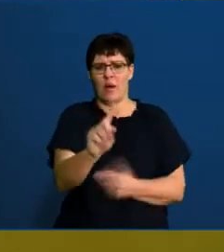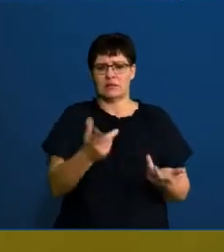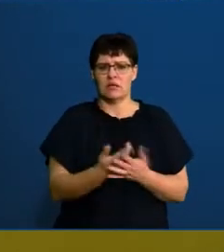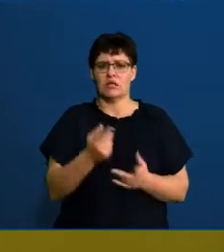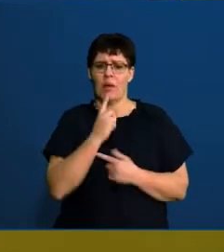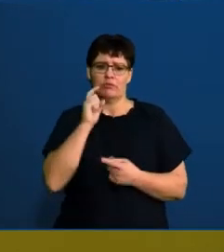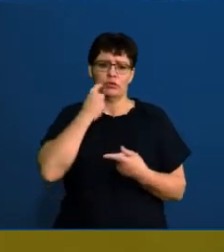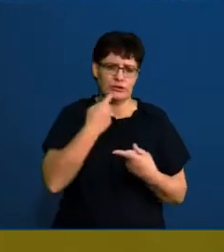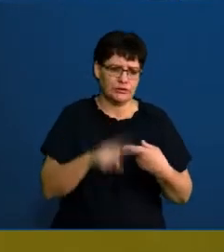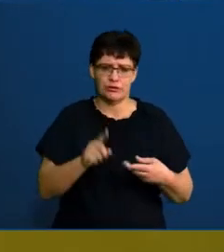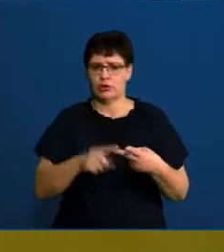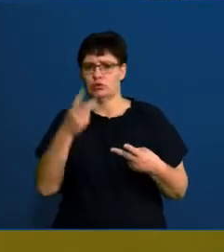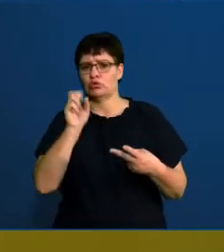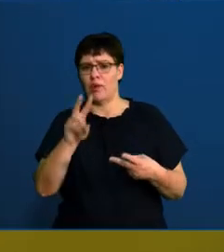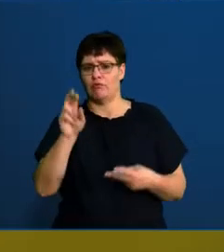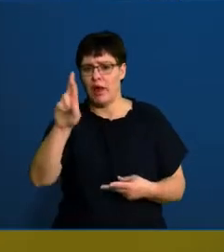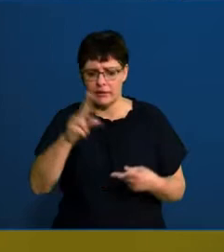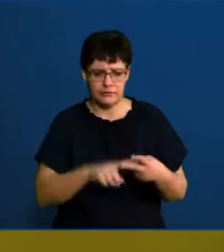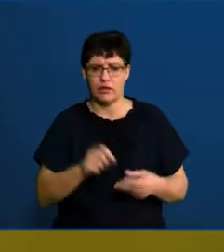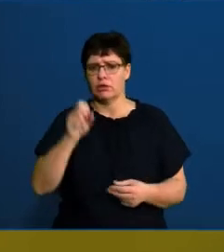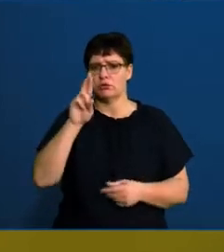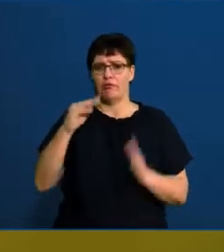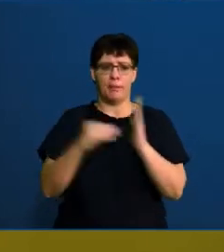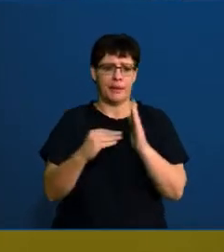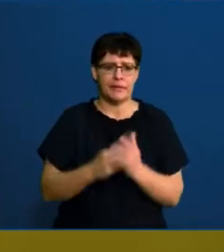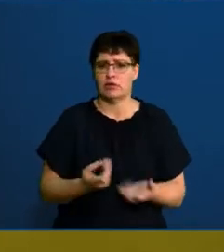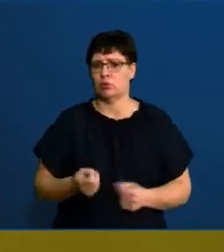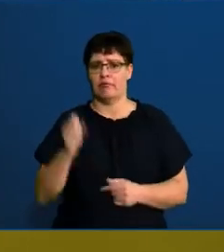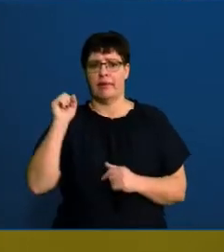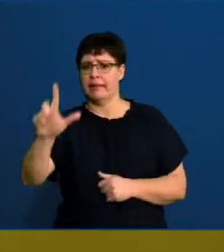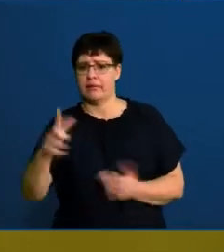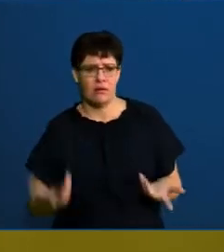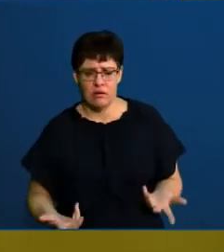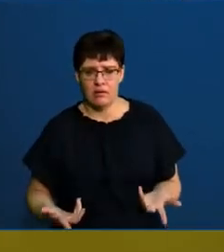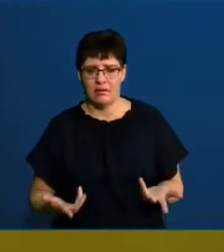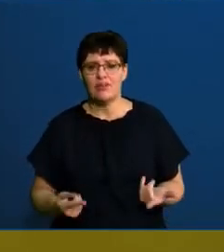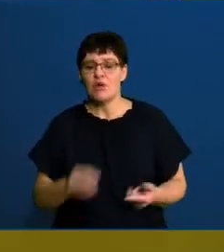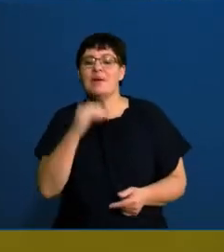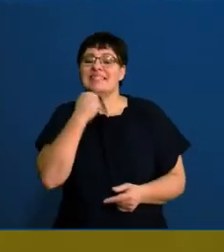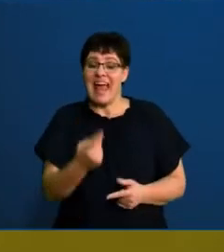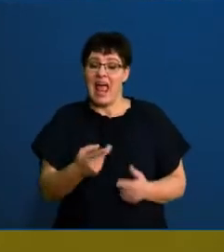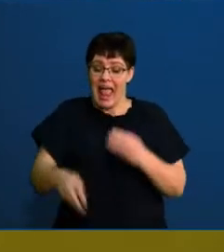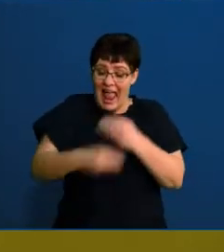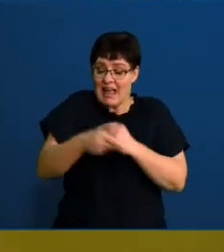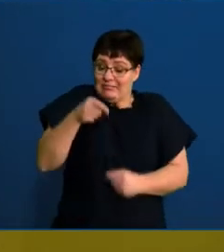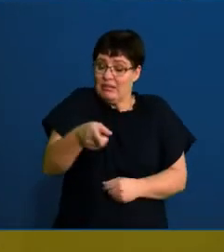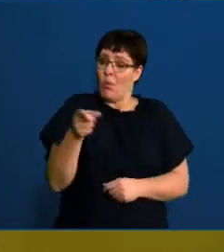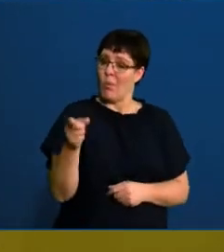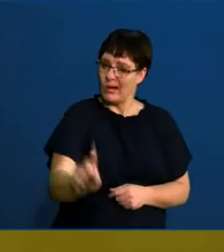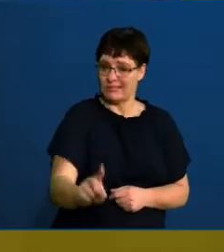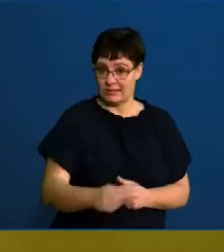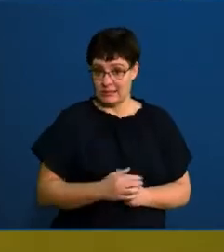Smarties, 12 rand, 12 litres, 12 meters. They all mean different things. So it's important to remember that.